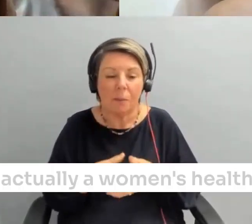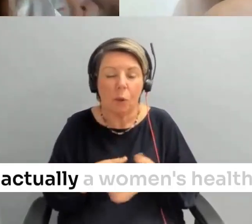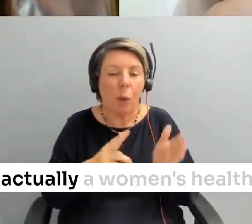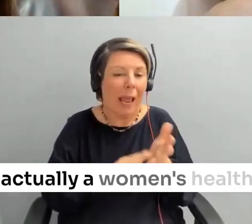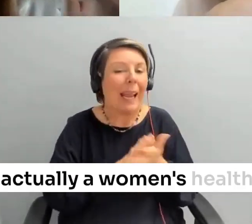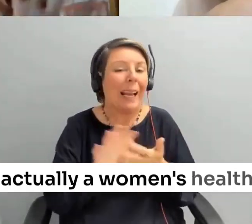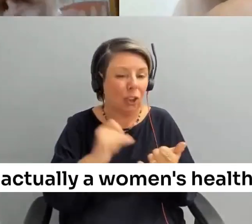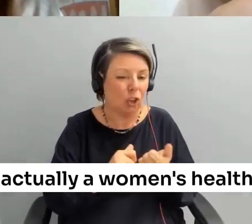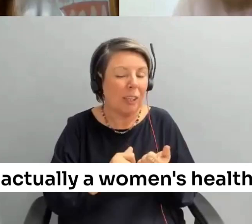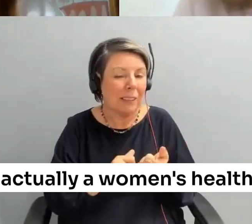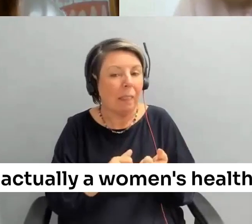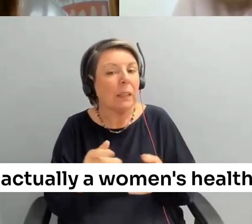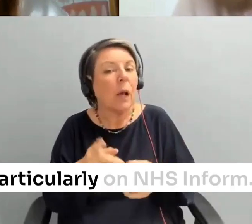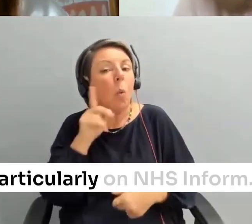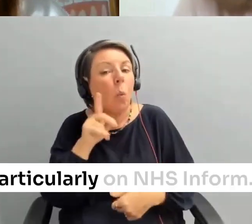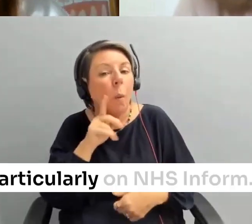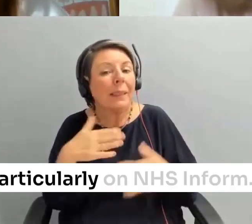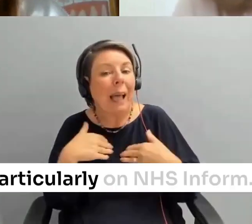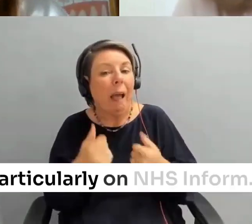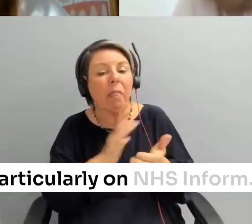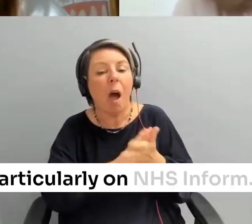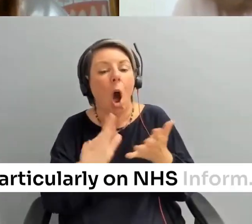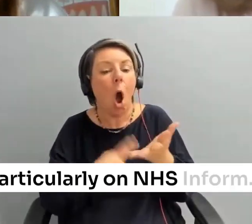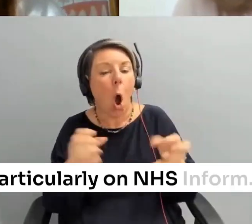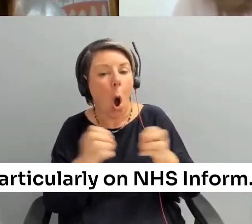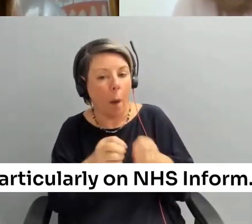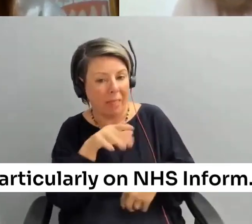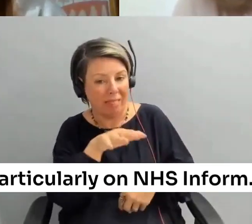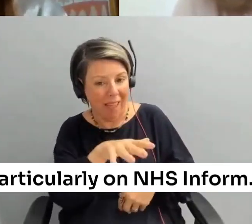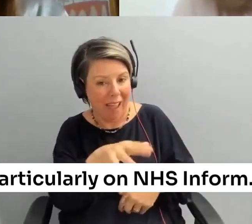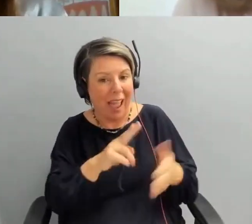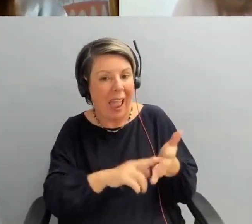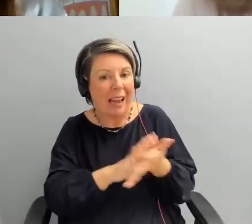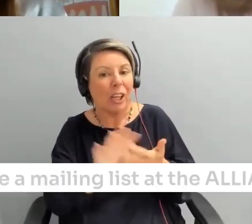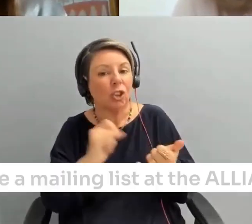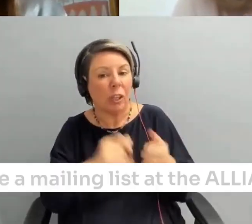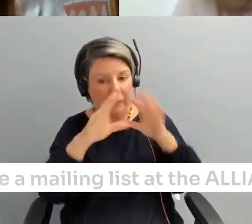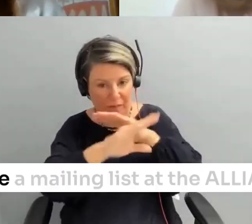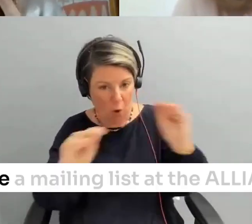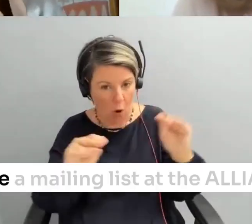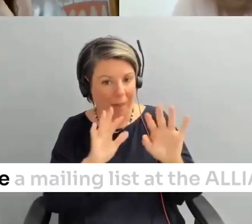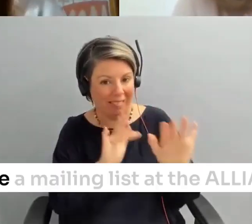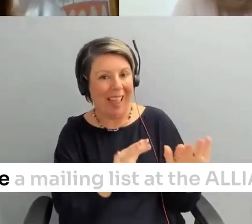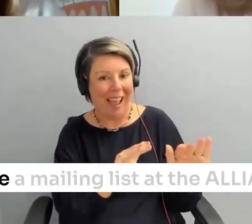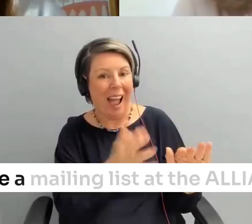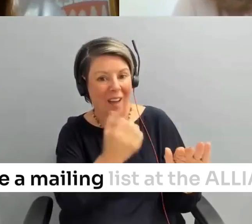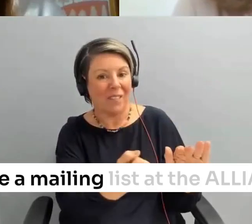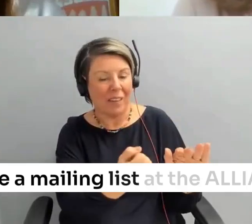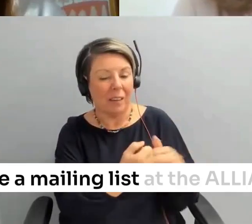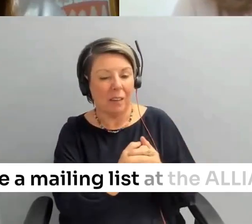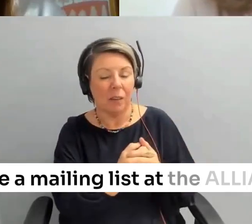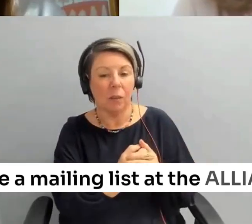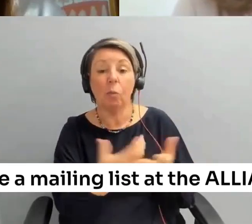Inform. There is actually a women's health hub, particularly on NHS Inform. We have a